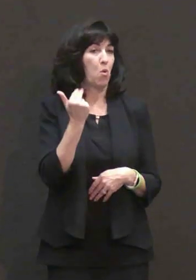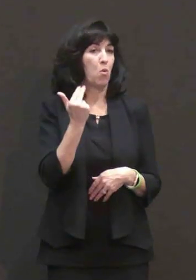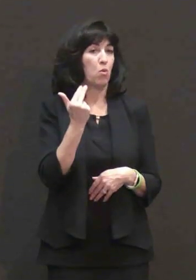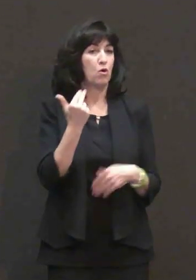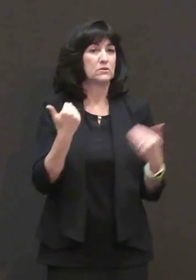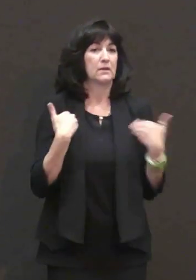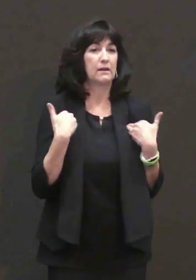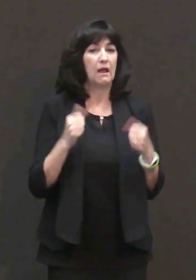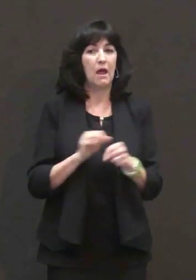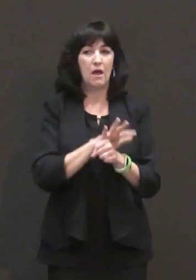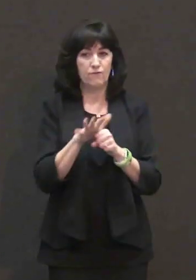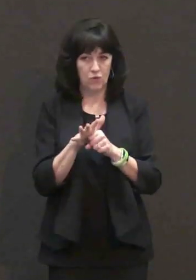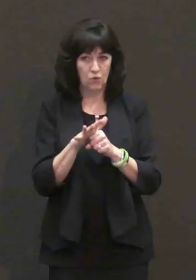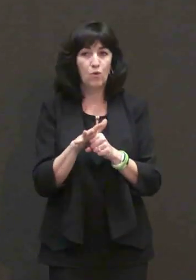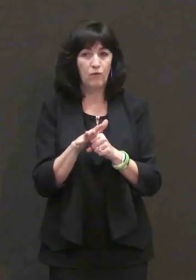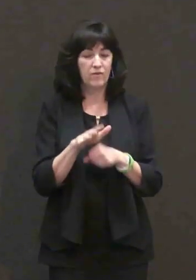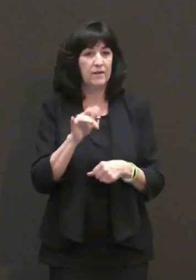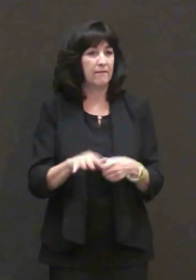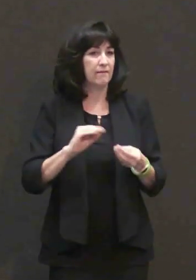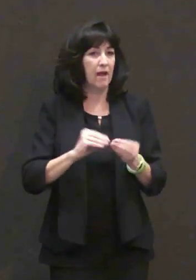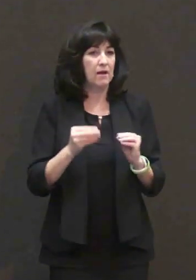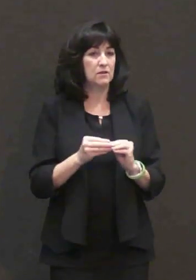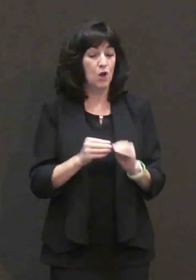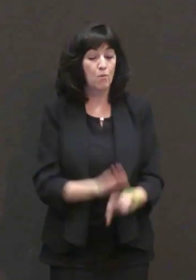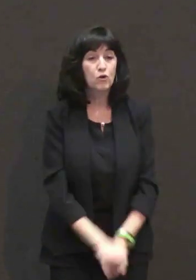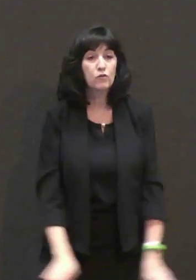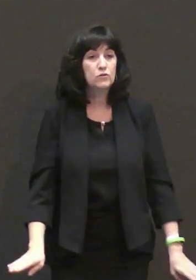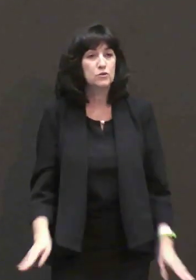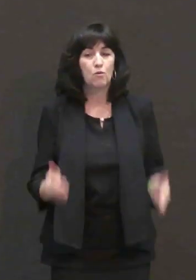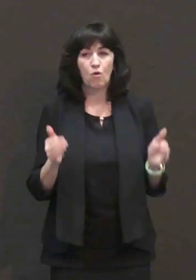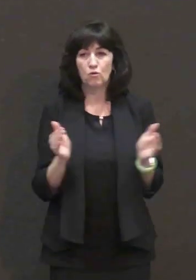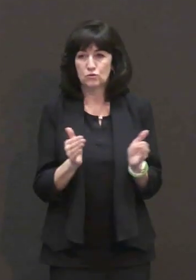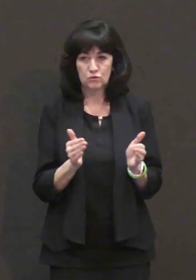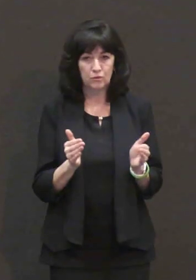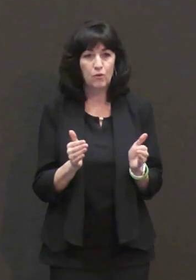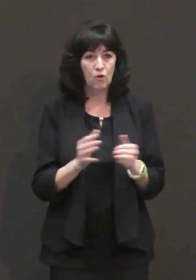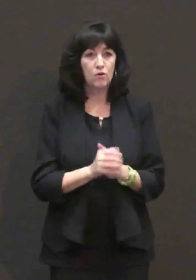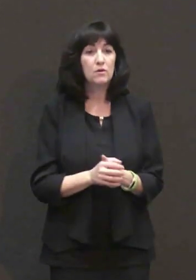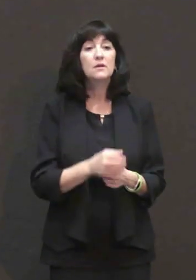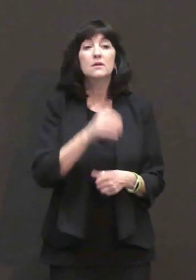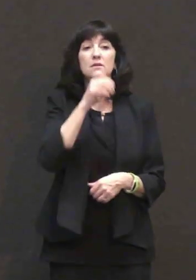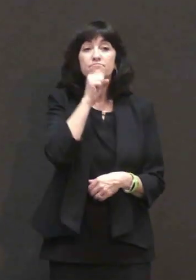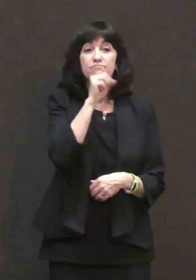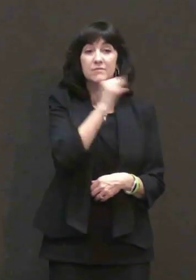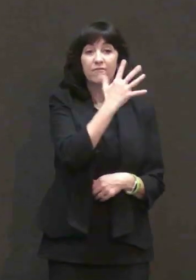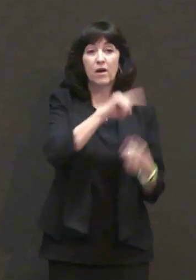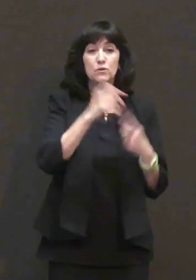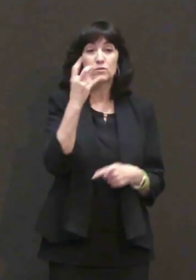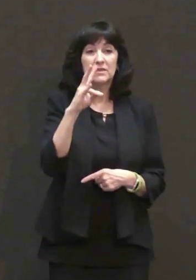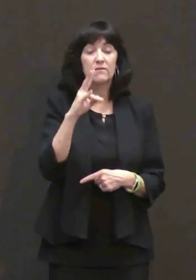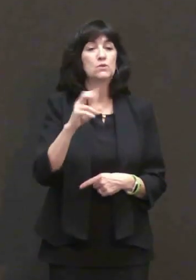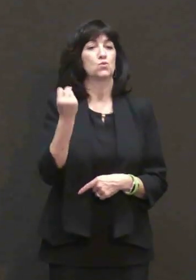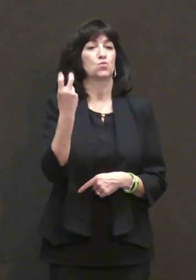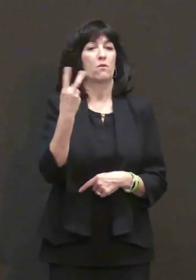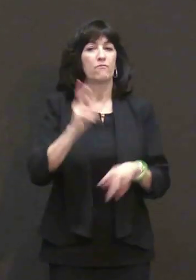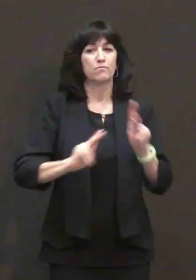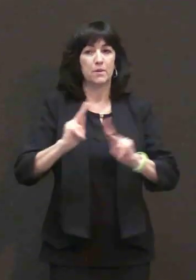this gives you an idea of the risk involved, ages 5 to 17, 12, and then that